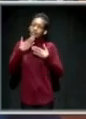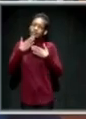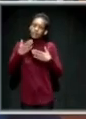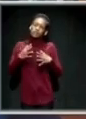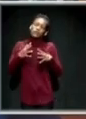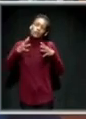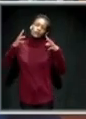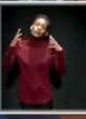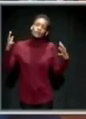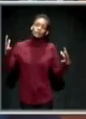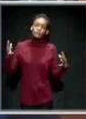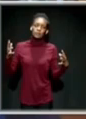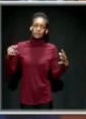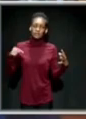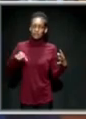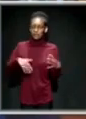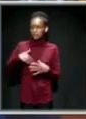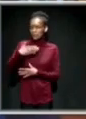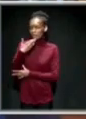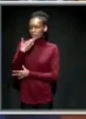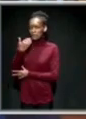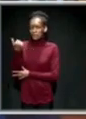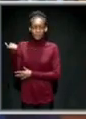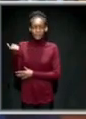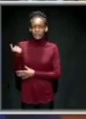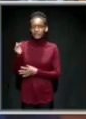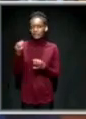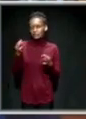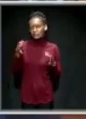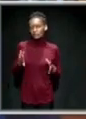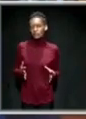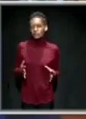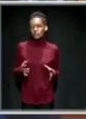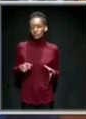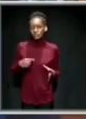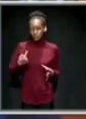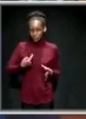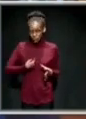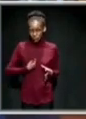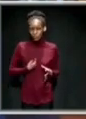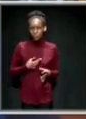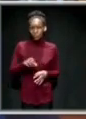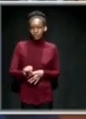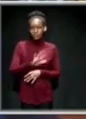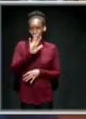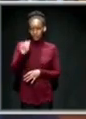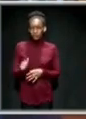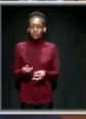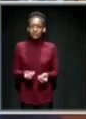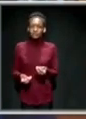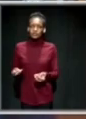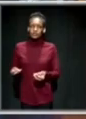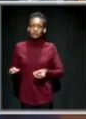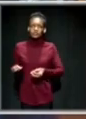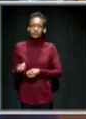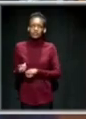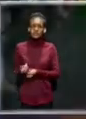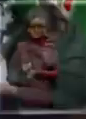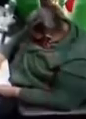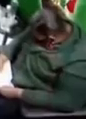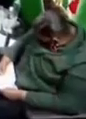the best decision we can make to invest in South Africa's children. Thank you very much.